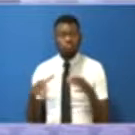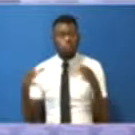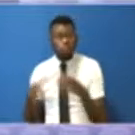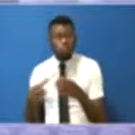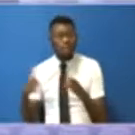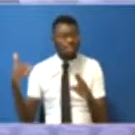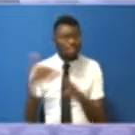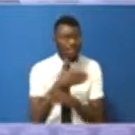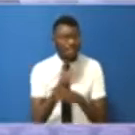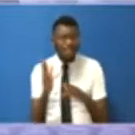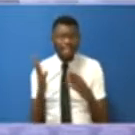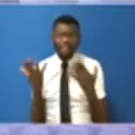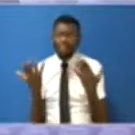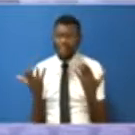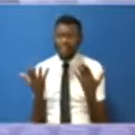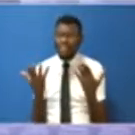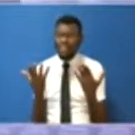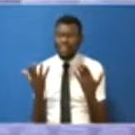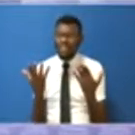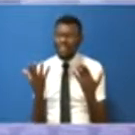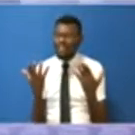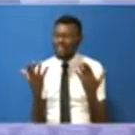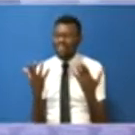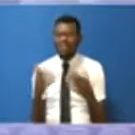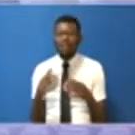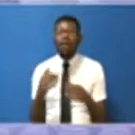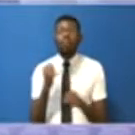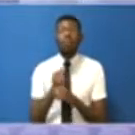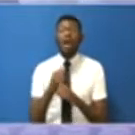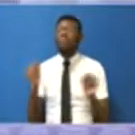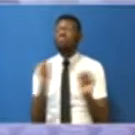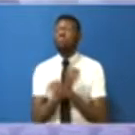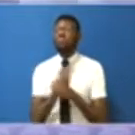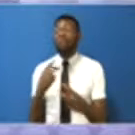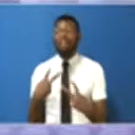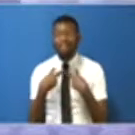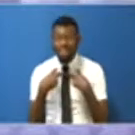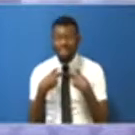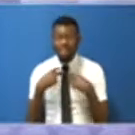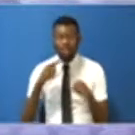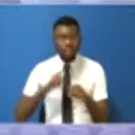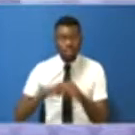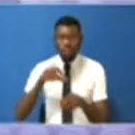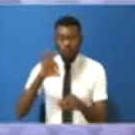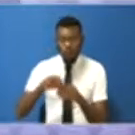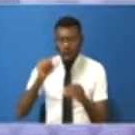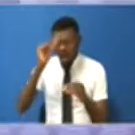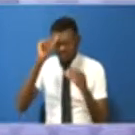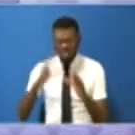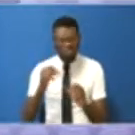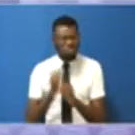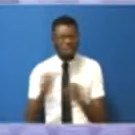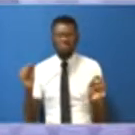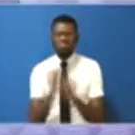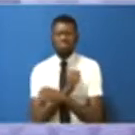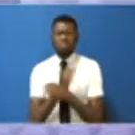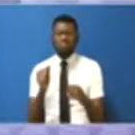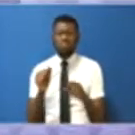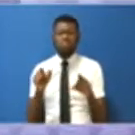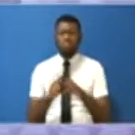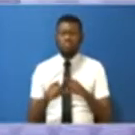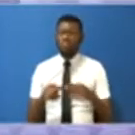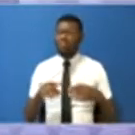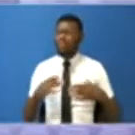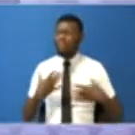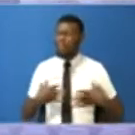figures before you even set foot you will not do anything when you're elected governor number two we must reduce the human